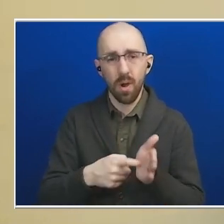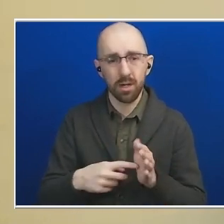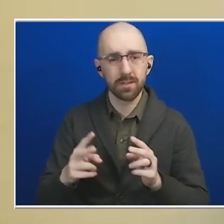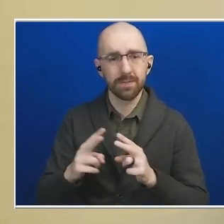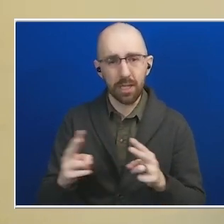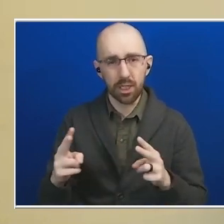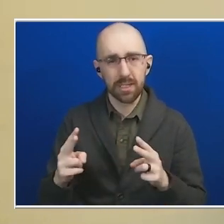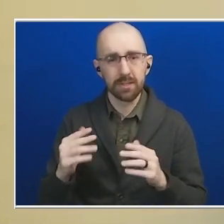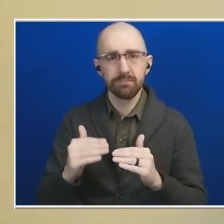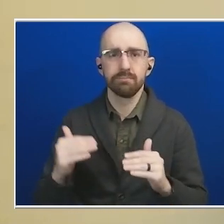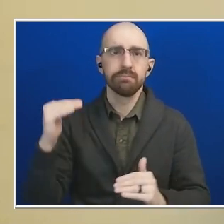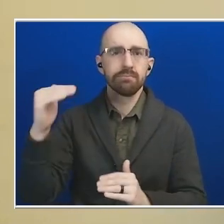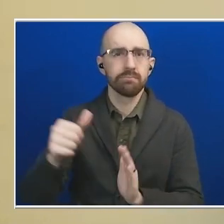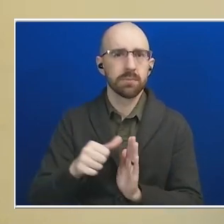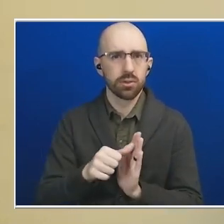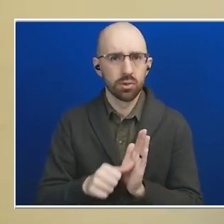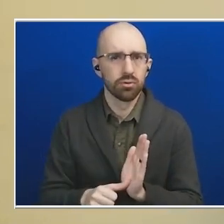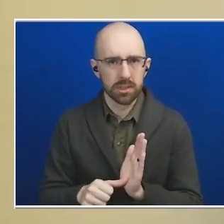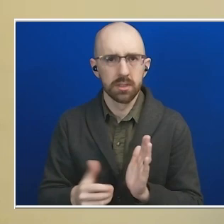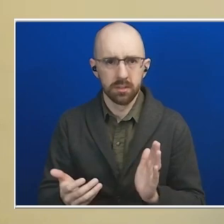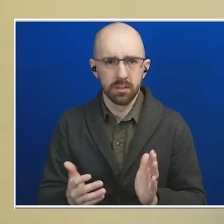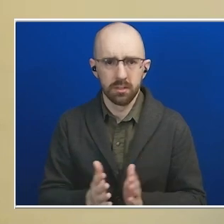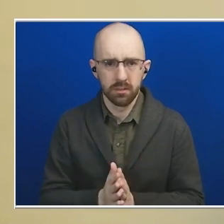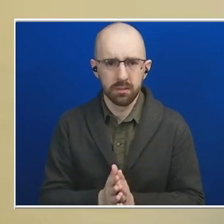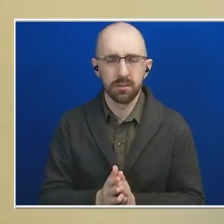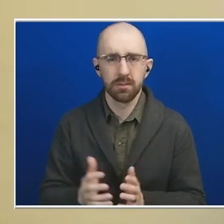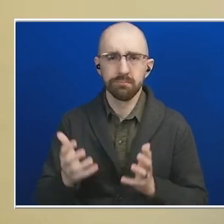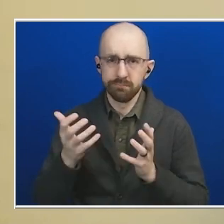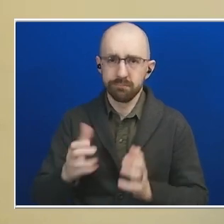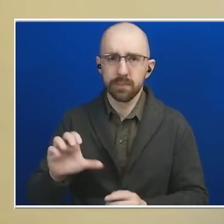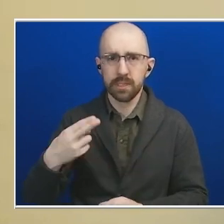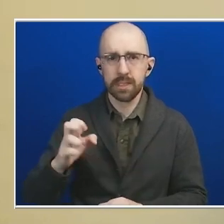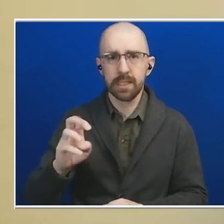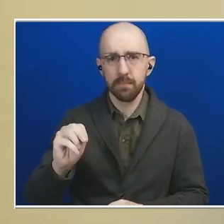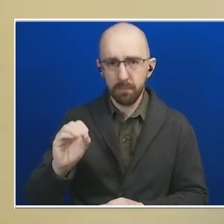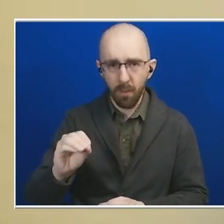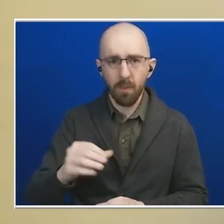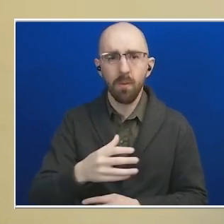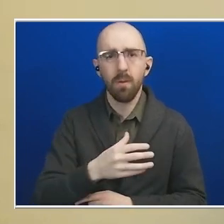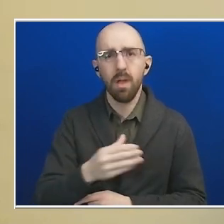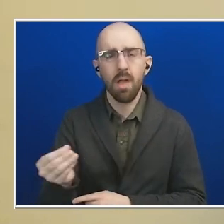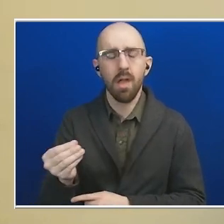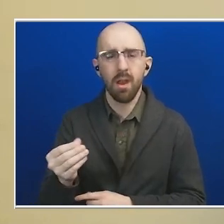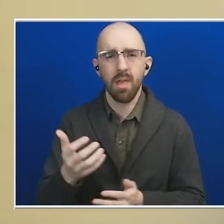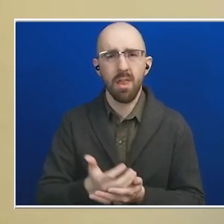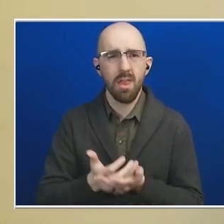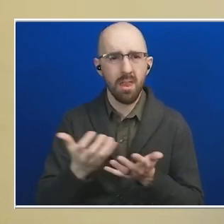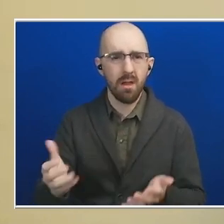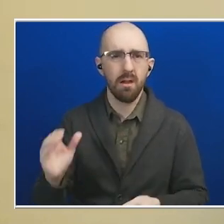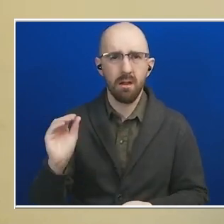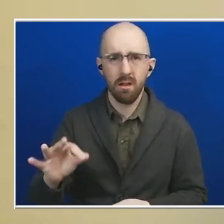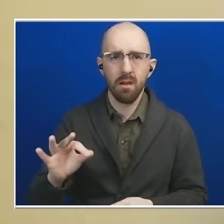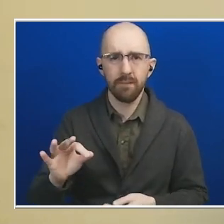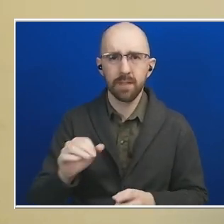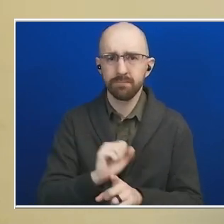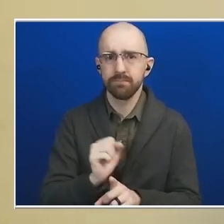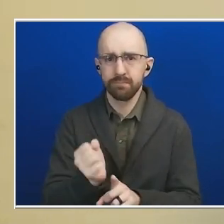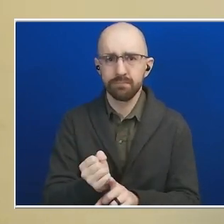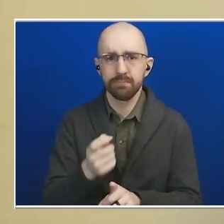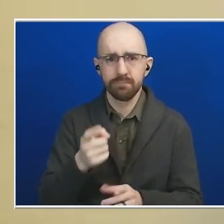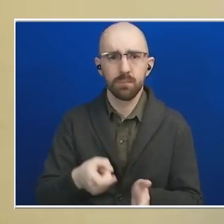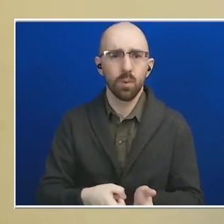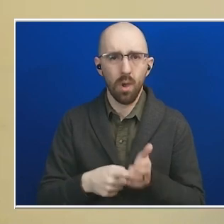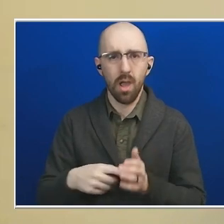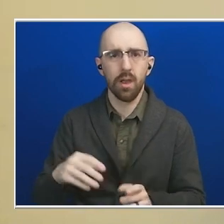extensive surgery, heavy chemotherapy, and a lot of instances you require